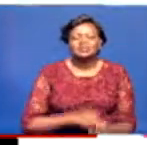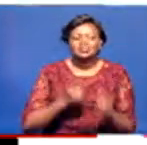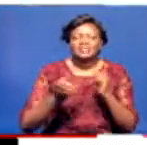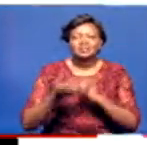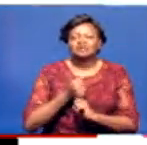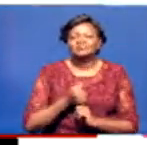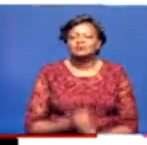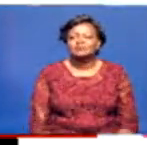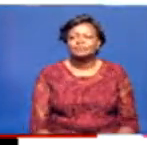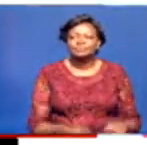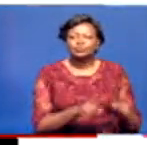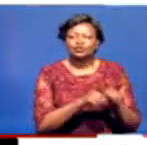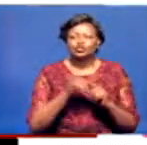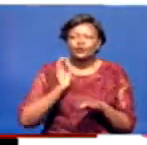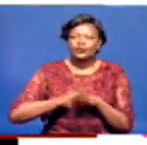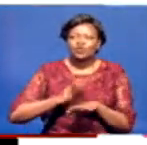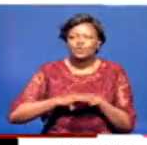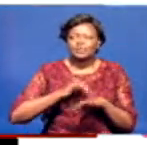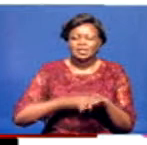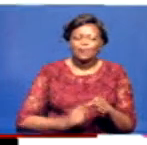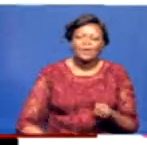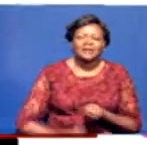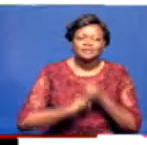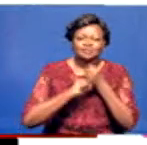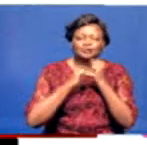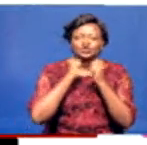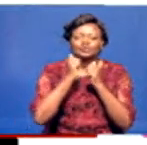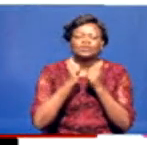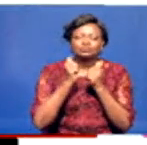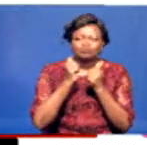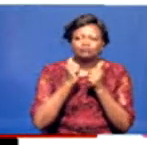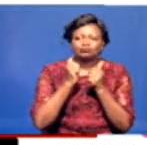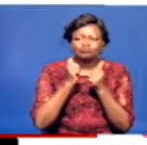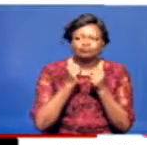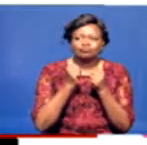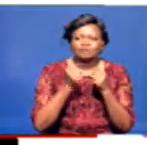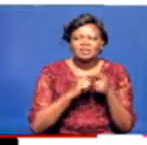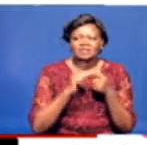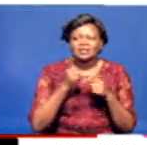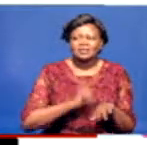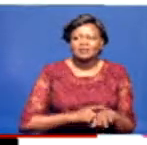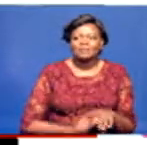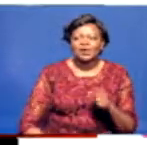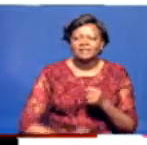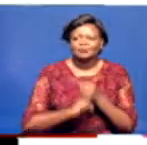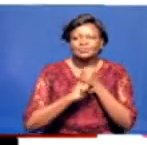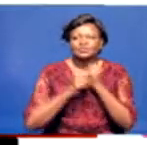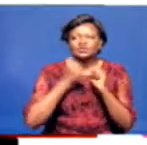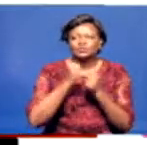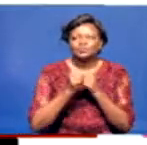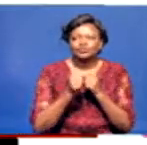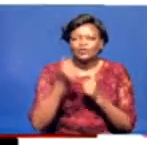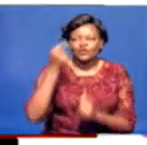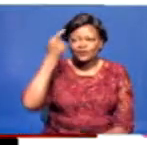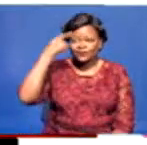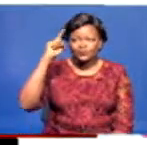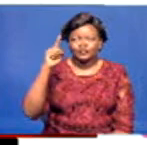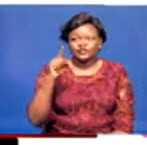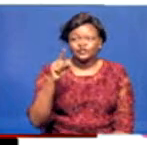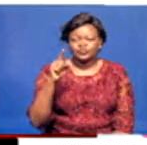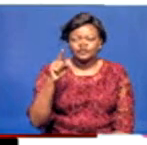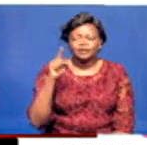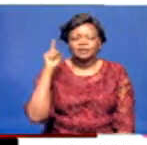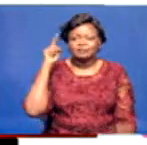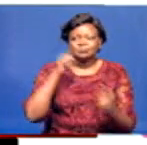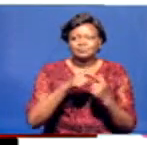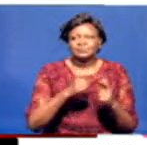also very good when we are supporting sports for a cause. And this time we are supporting sports for a cause, and the cause